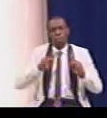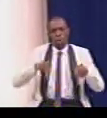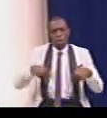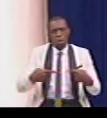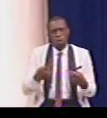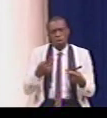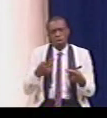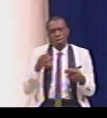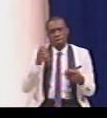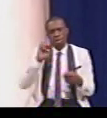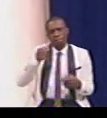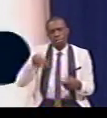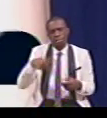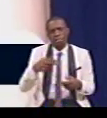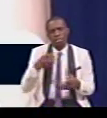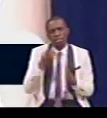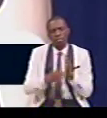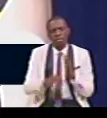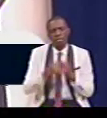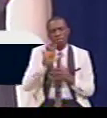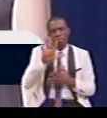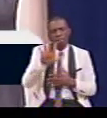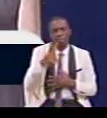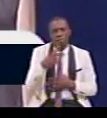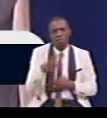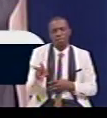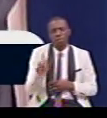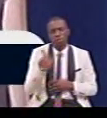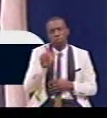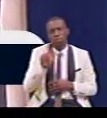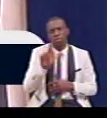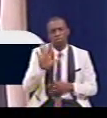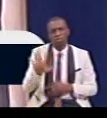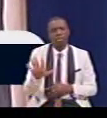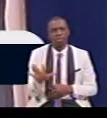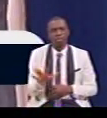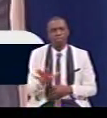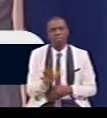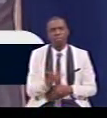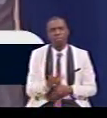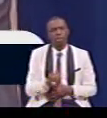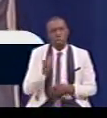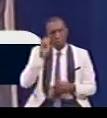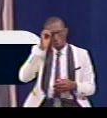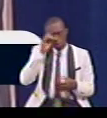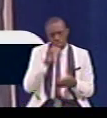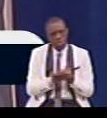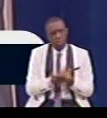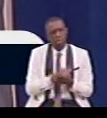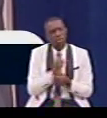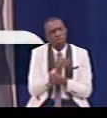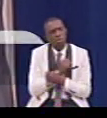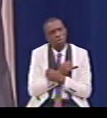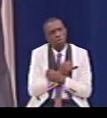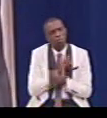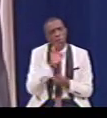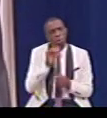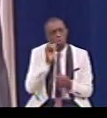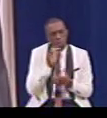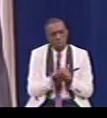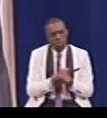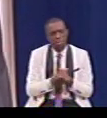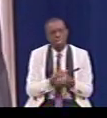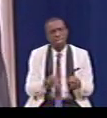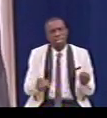and I'm reading from verse 25 Ephesians chapter 5 verse 25 Osmonds love your wives even as Christ